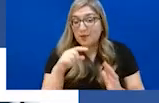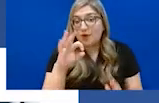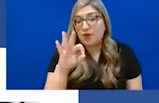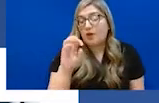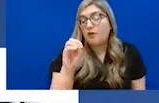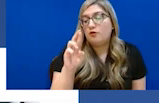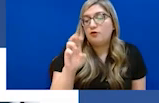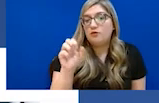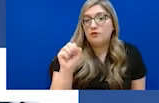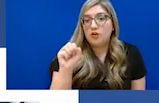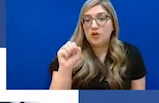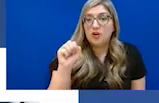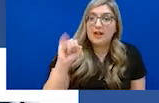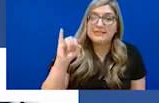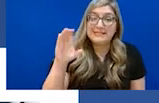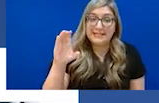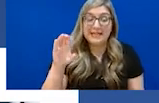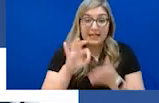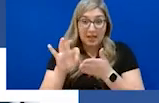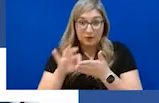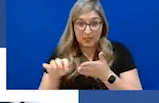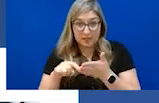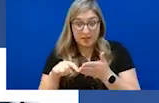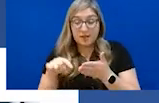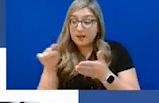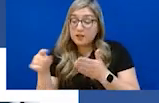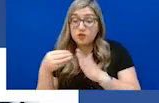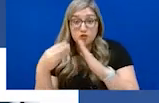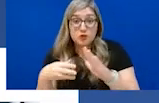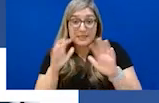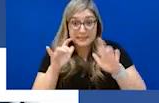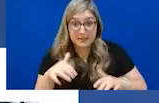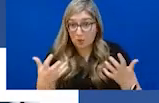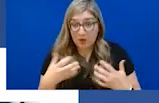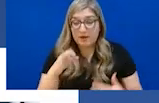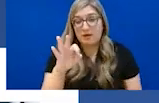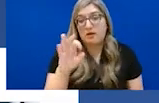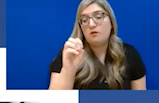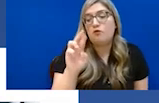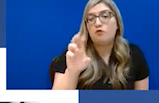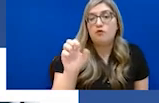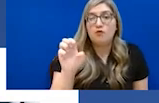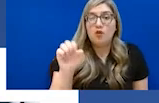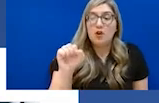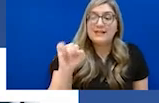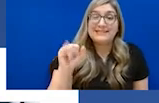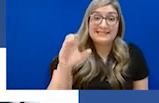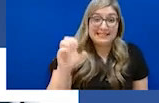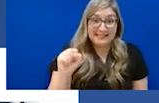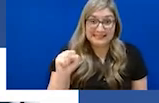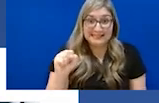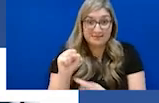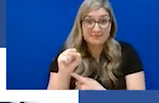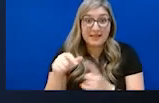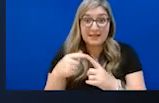in forensics, didn't know what would come up. And there was forensics anthropology and accounting, all kinds of other things. And